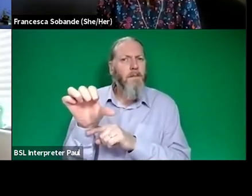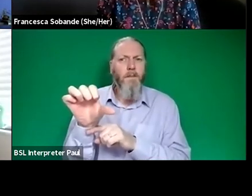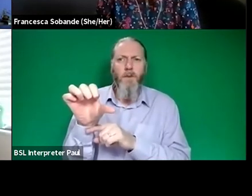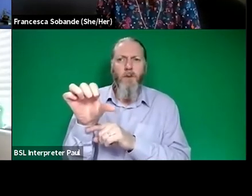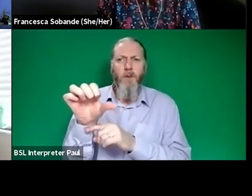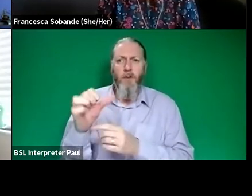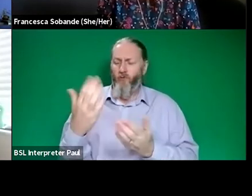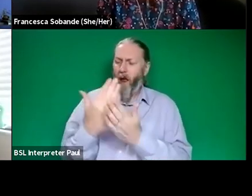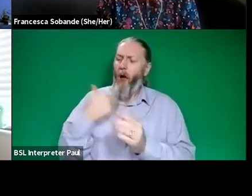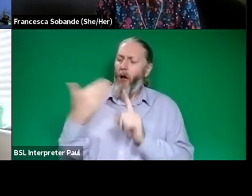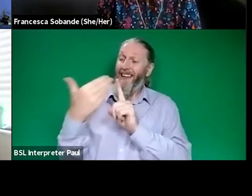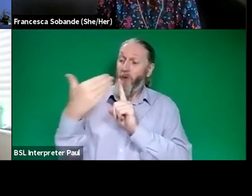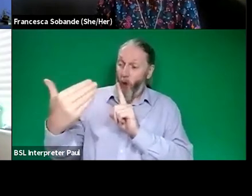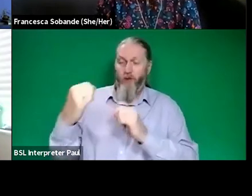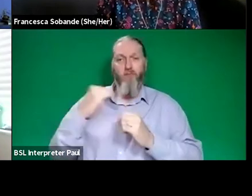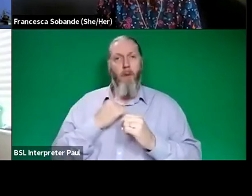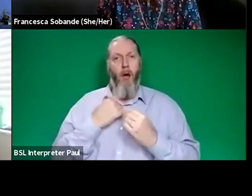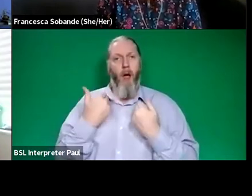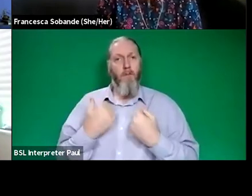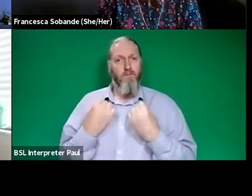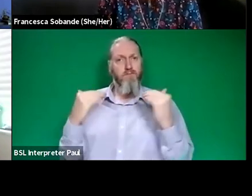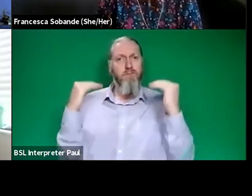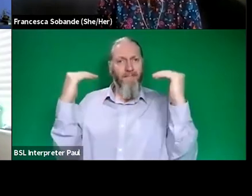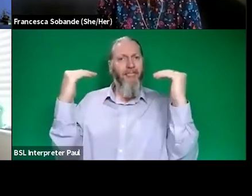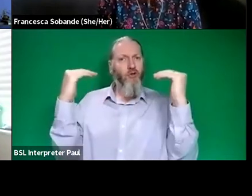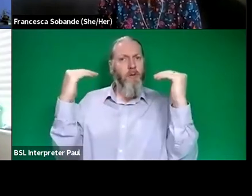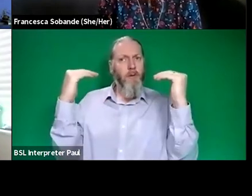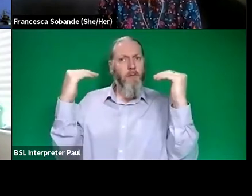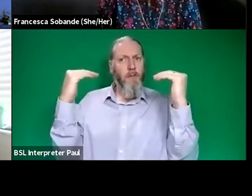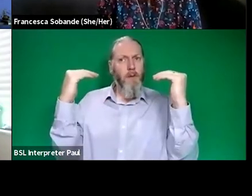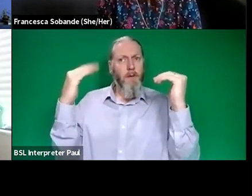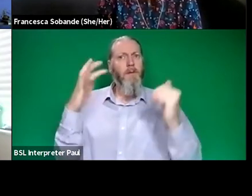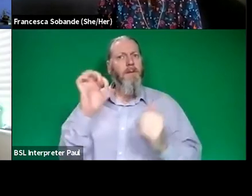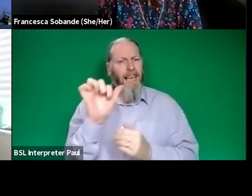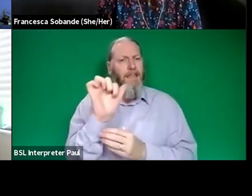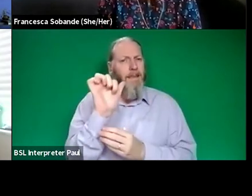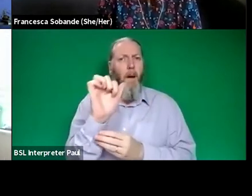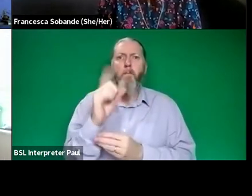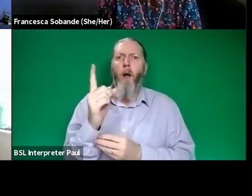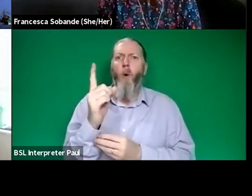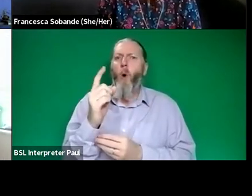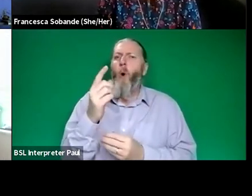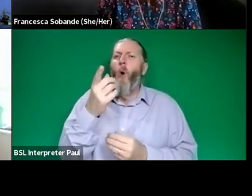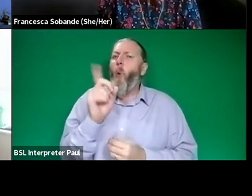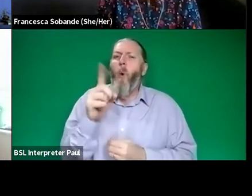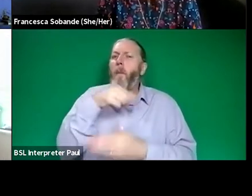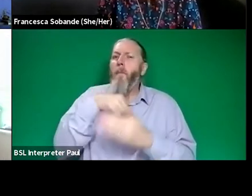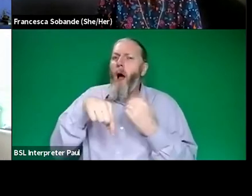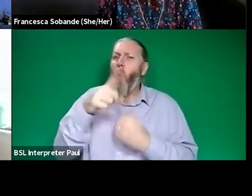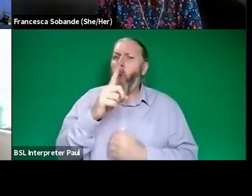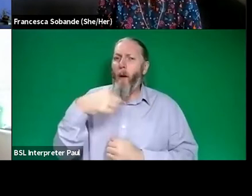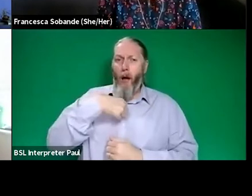my privilege in this particular room, yes, that is necessary, but what action am I taking to ensure that people who don't have